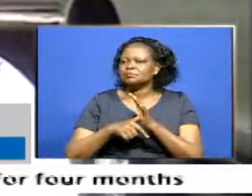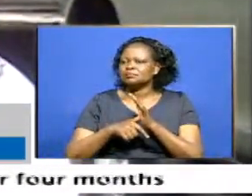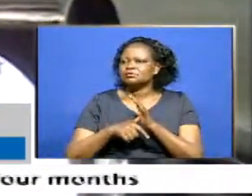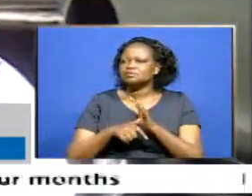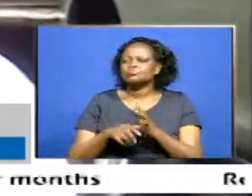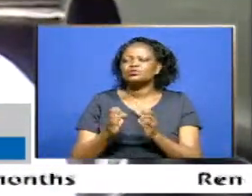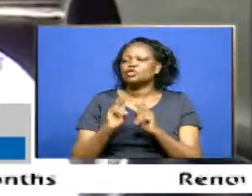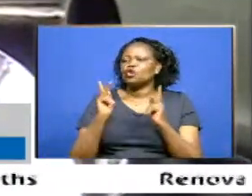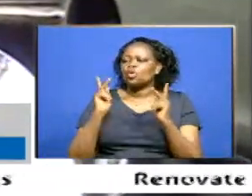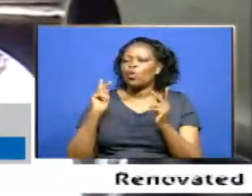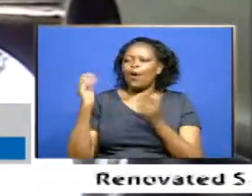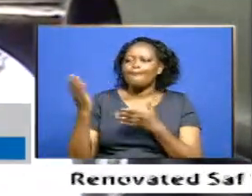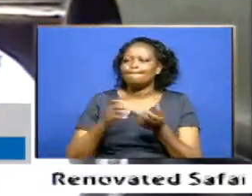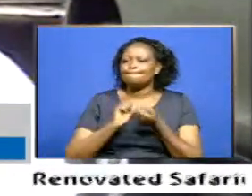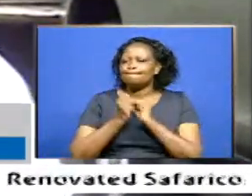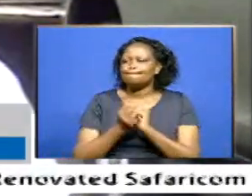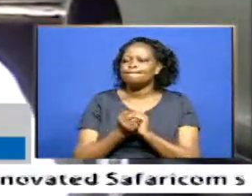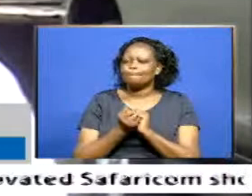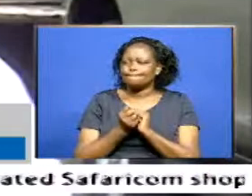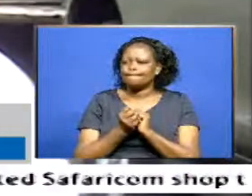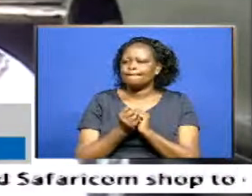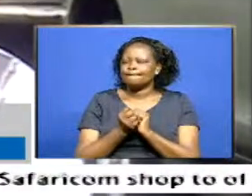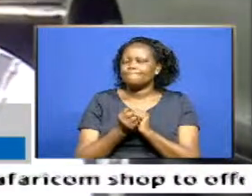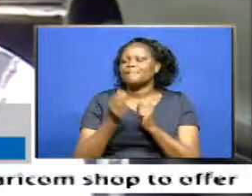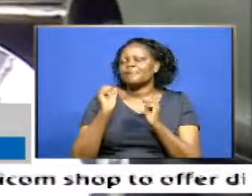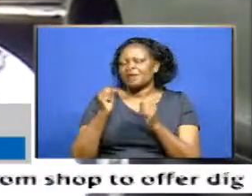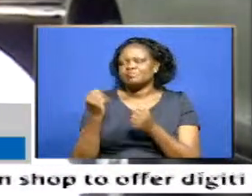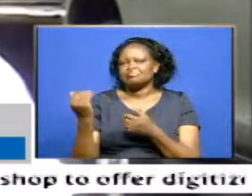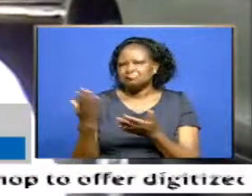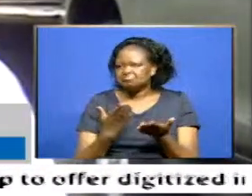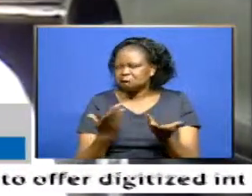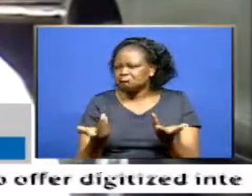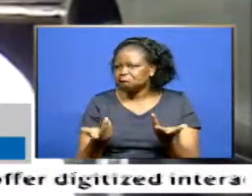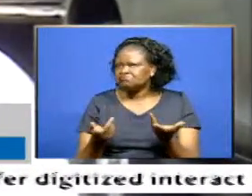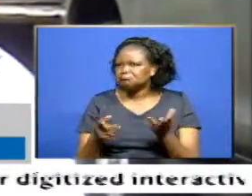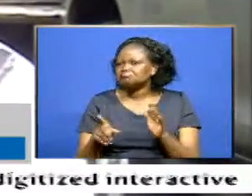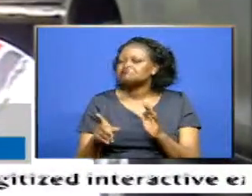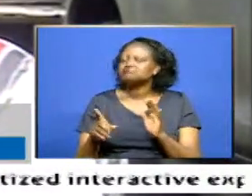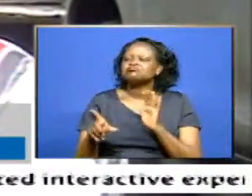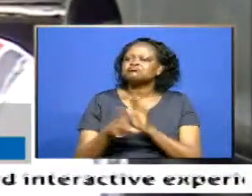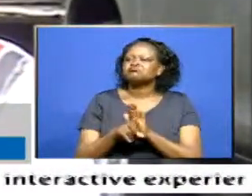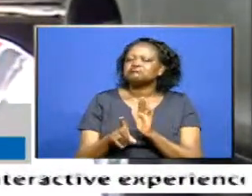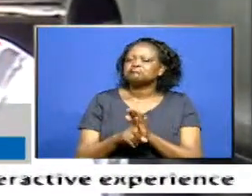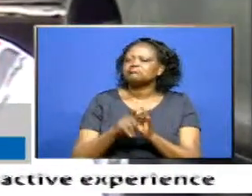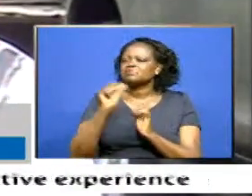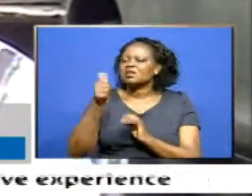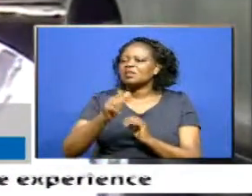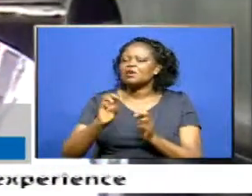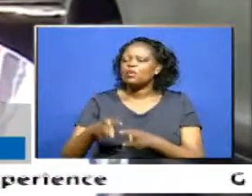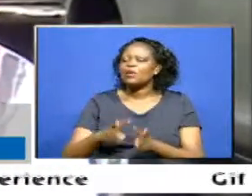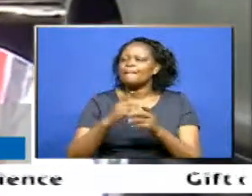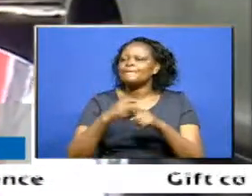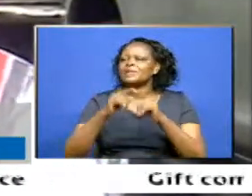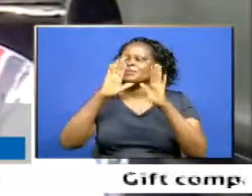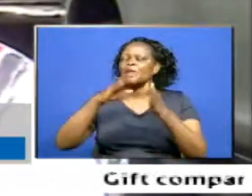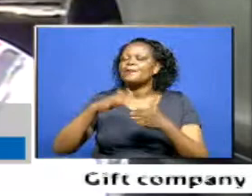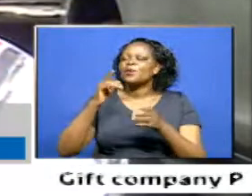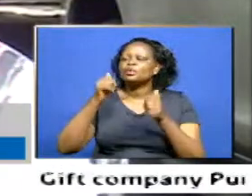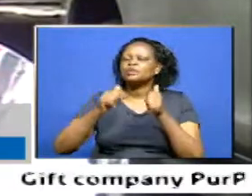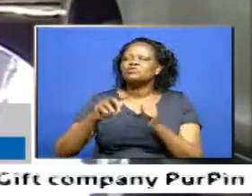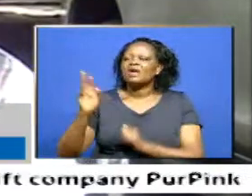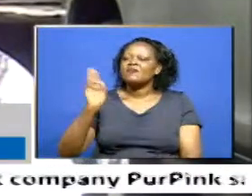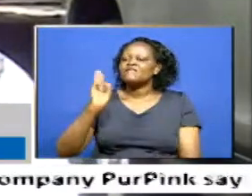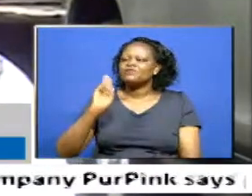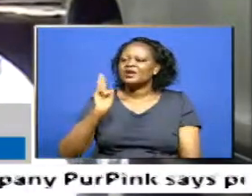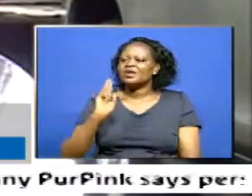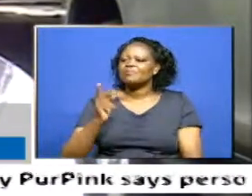okay to bring changes. They can be brought legislatively, they can be brought in any other way, but most important, let's have a referendum,